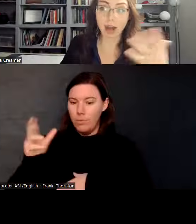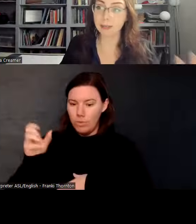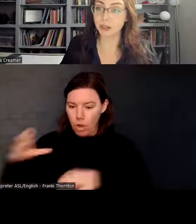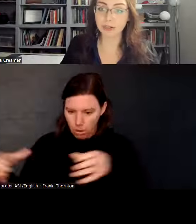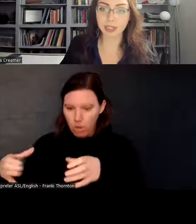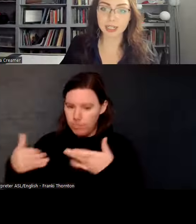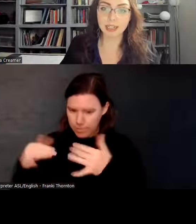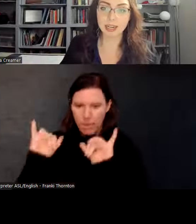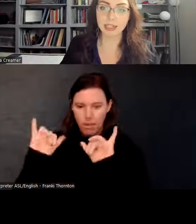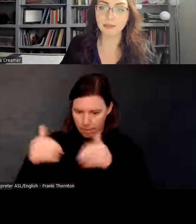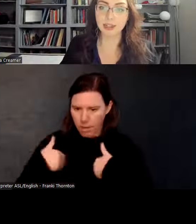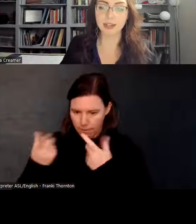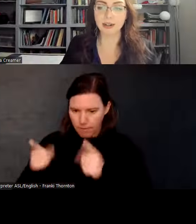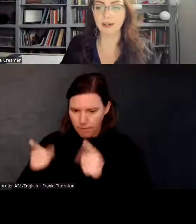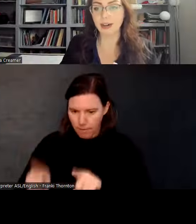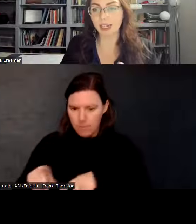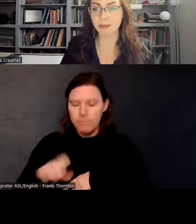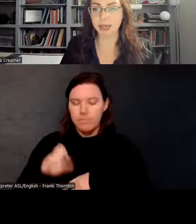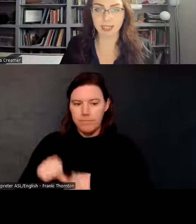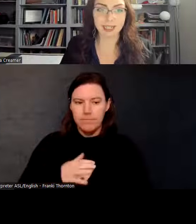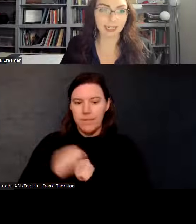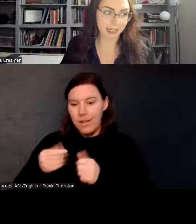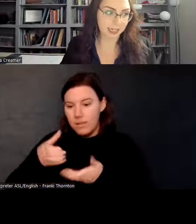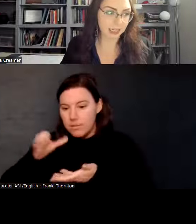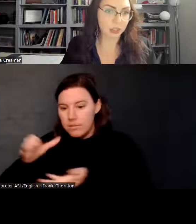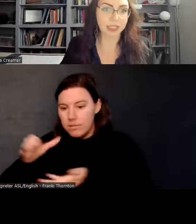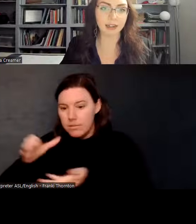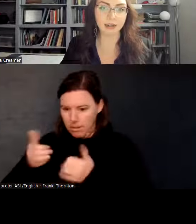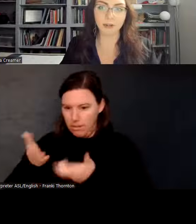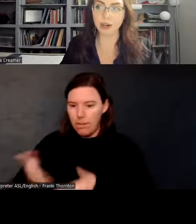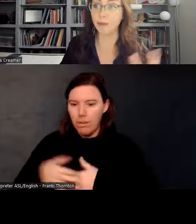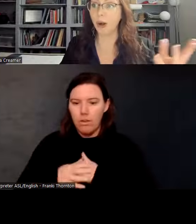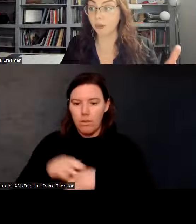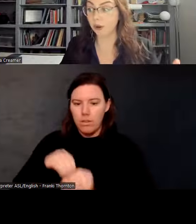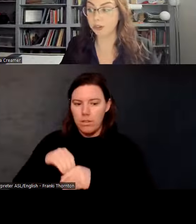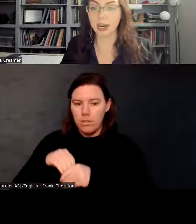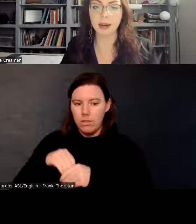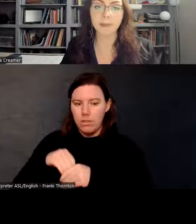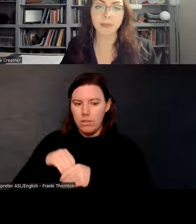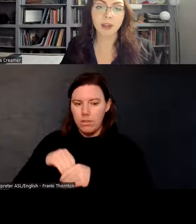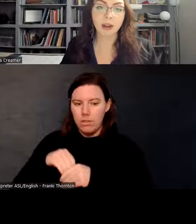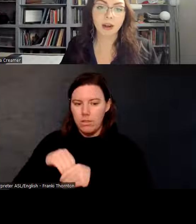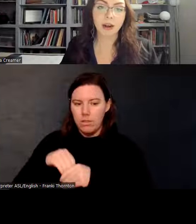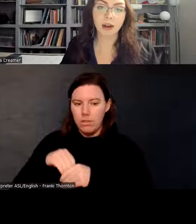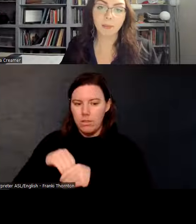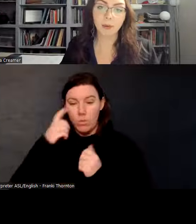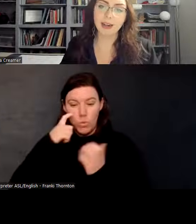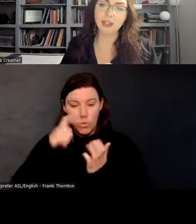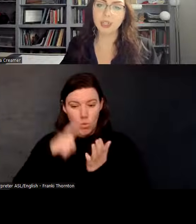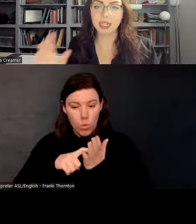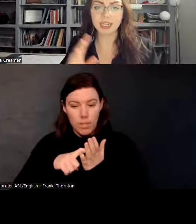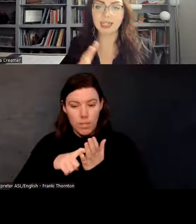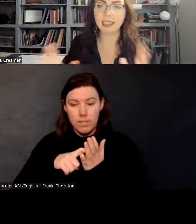as common grave goods, and differences are actually mainly seen in a decrease of grave wealth over time,